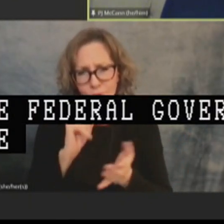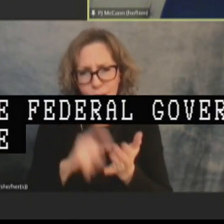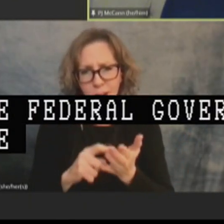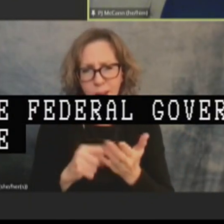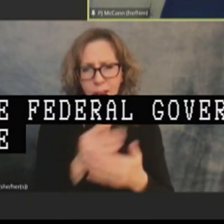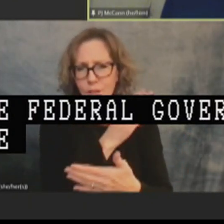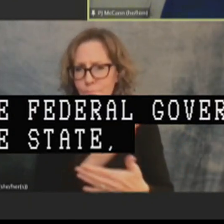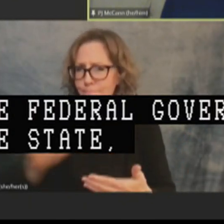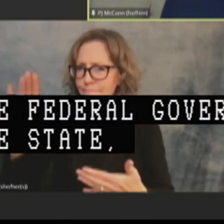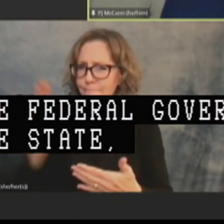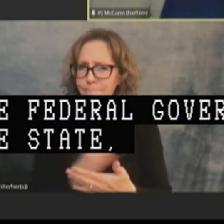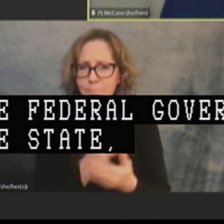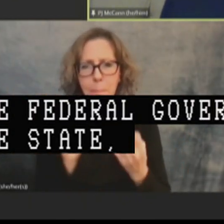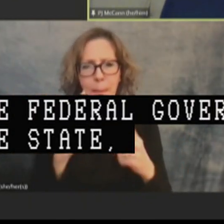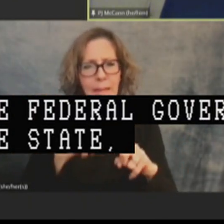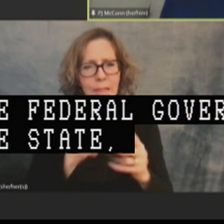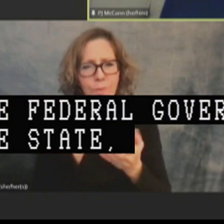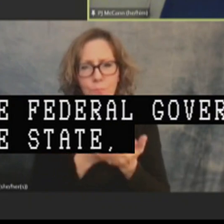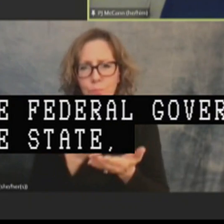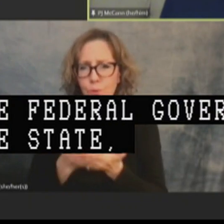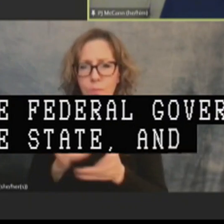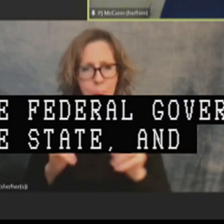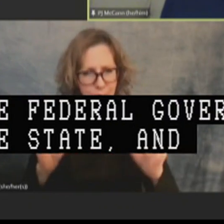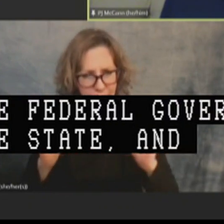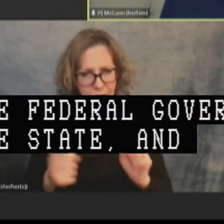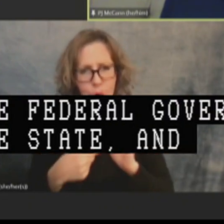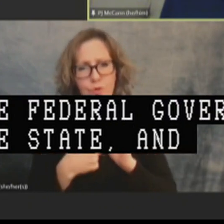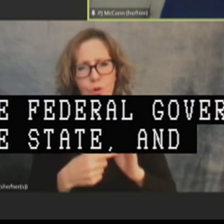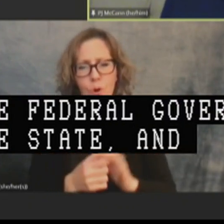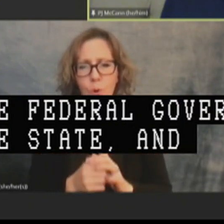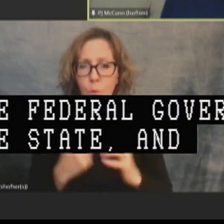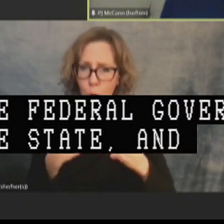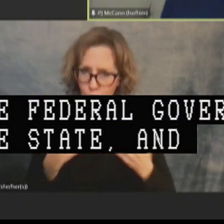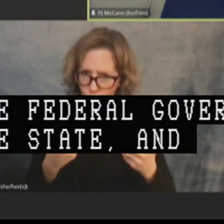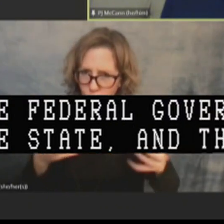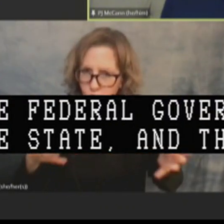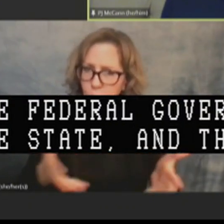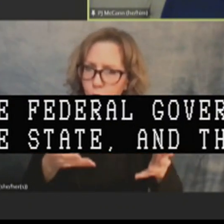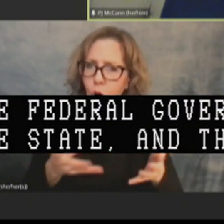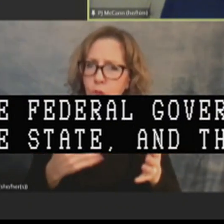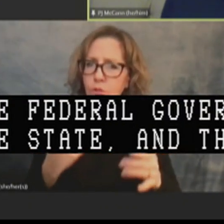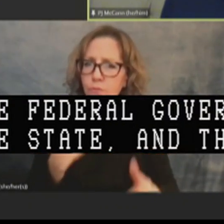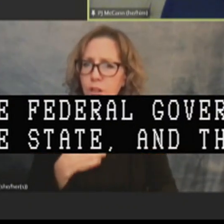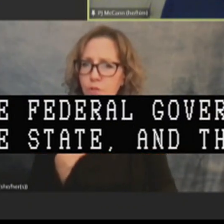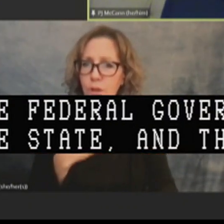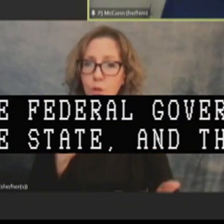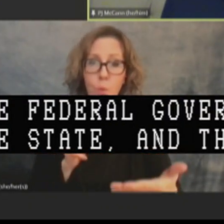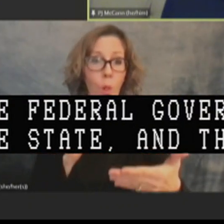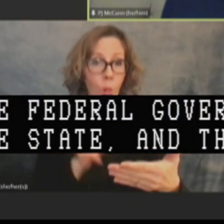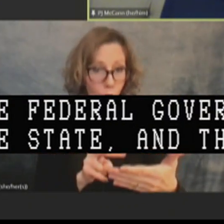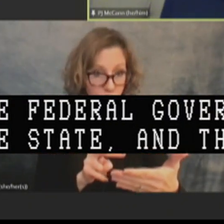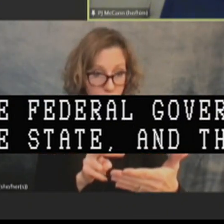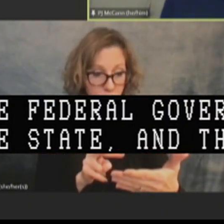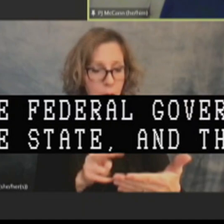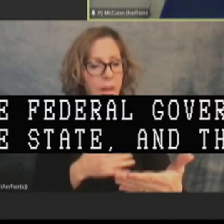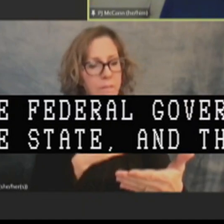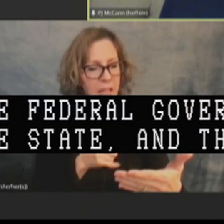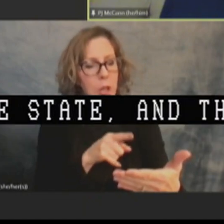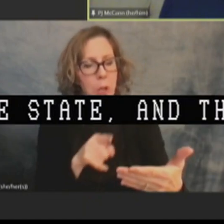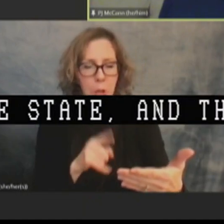wanted to encourage restaurants to, you know, do their best to take a look at it, but also, you know, have some element of trust